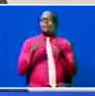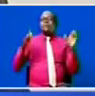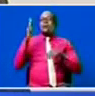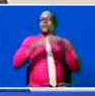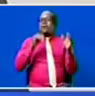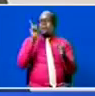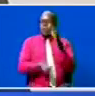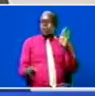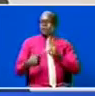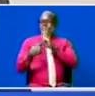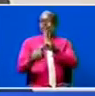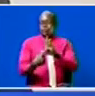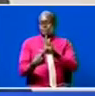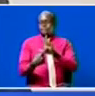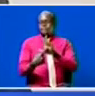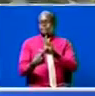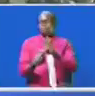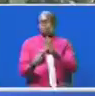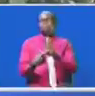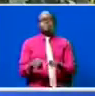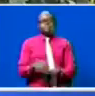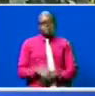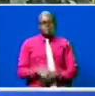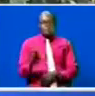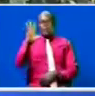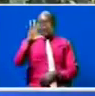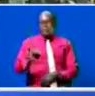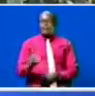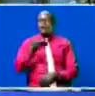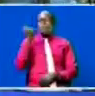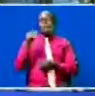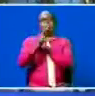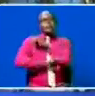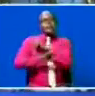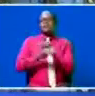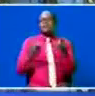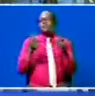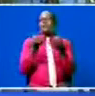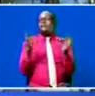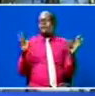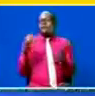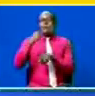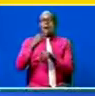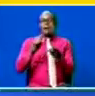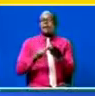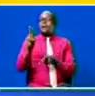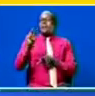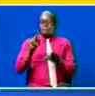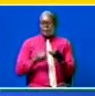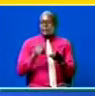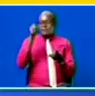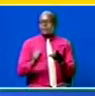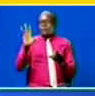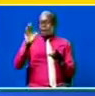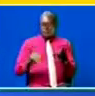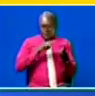what it should be or what it was before. Africa's best countries in media freedoms are Ghana, Namibia and South